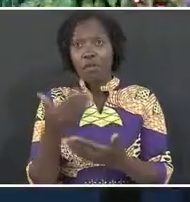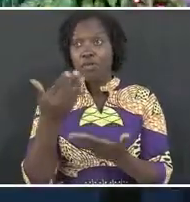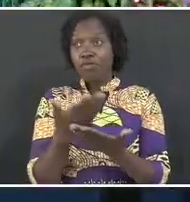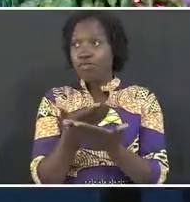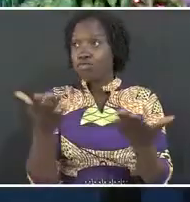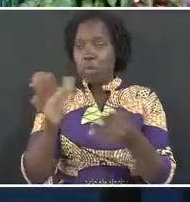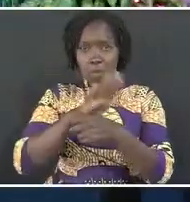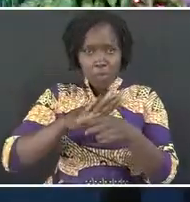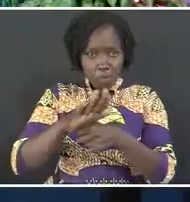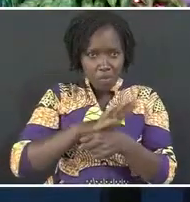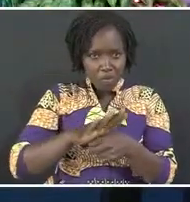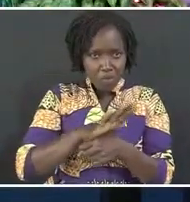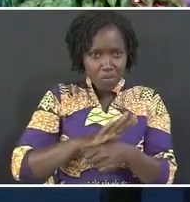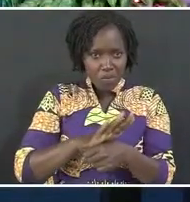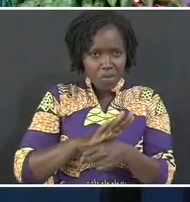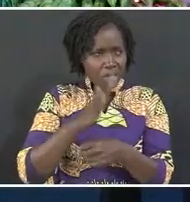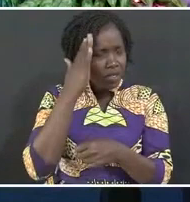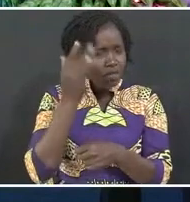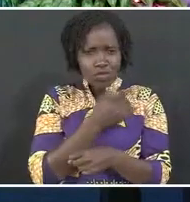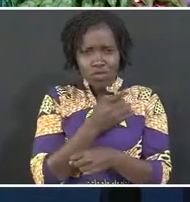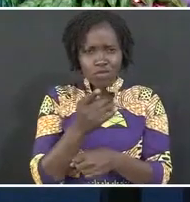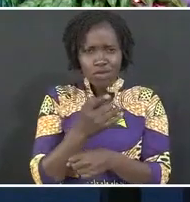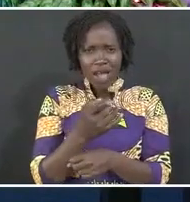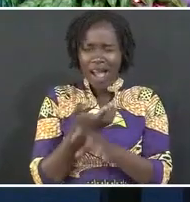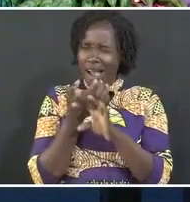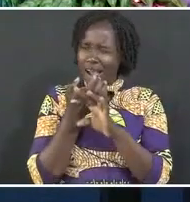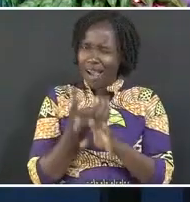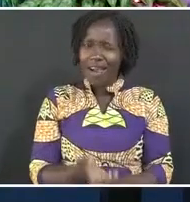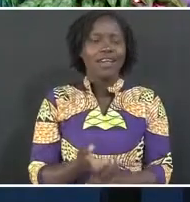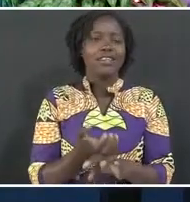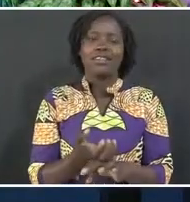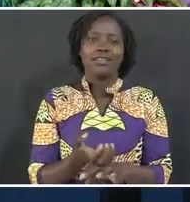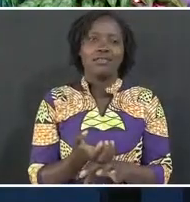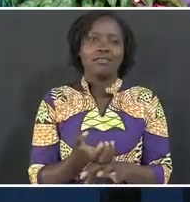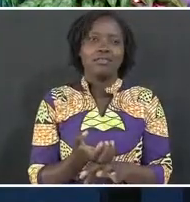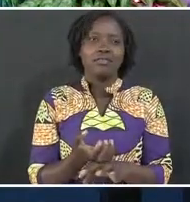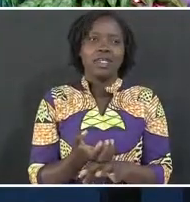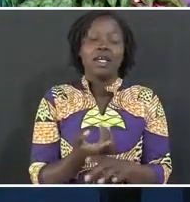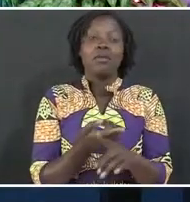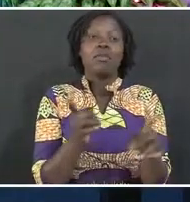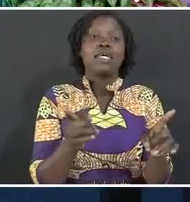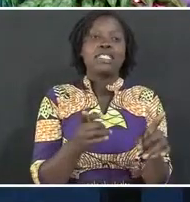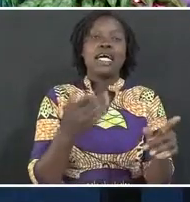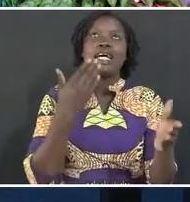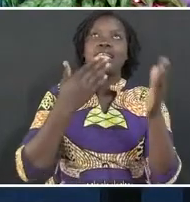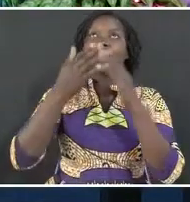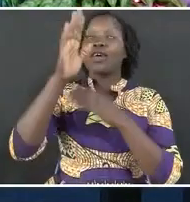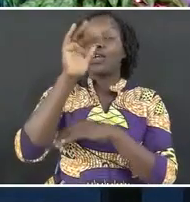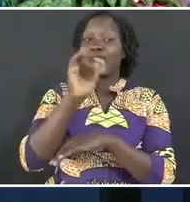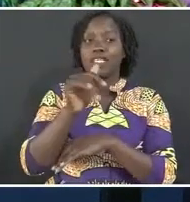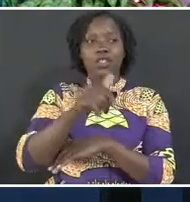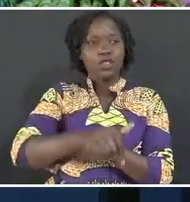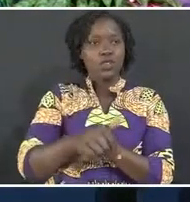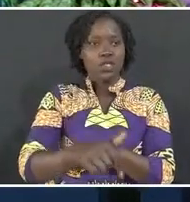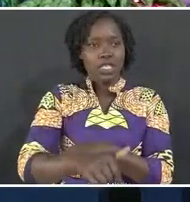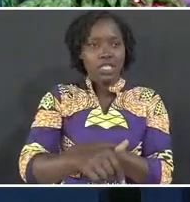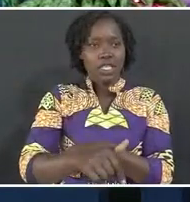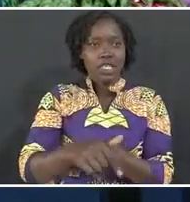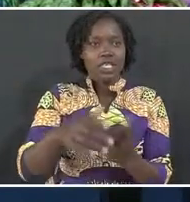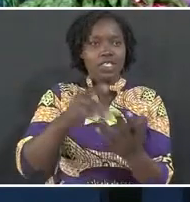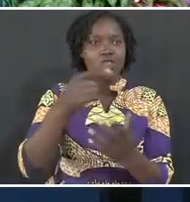congregation that knows you. It's tough. But I thank God that today he chose